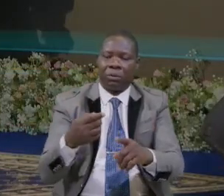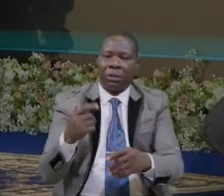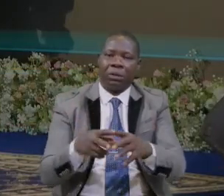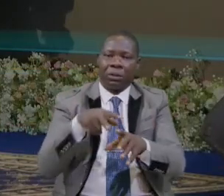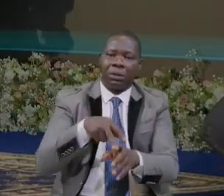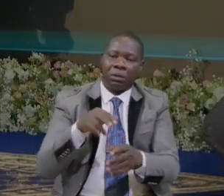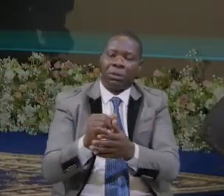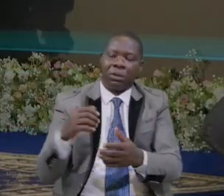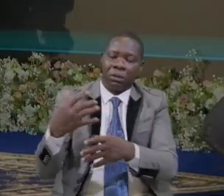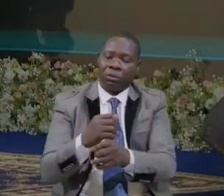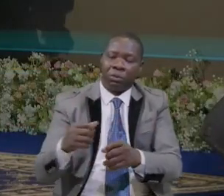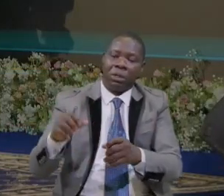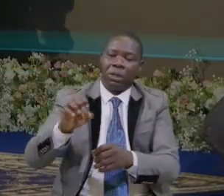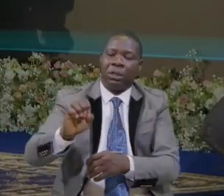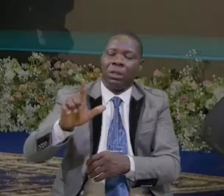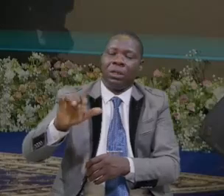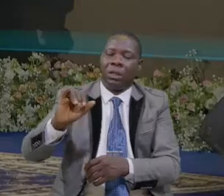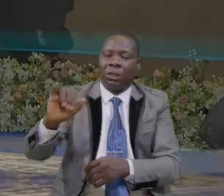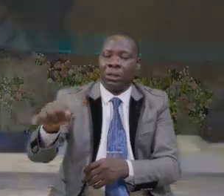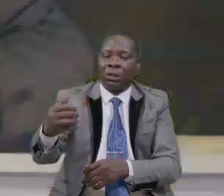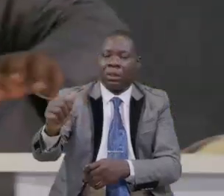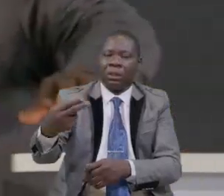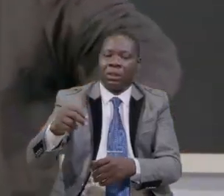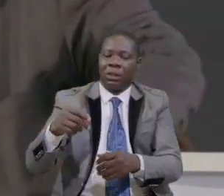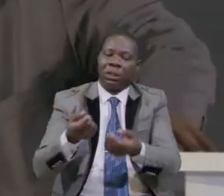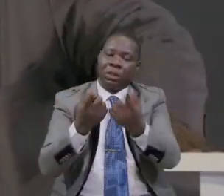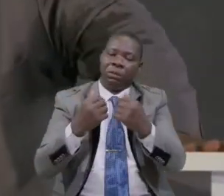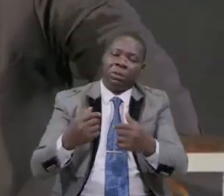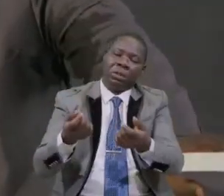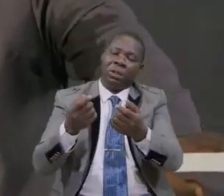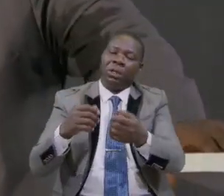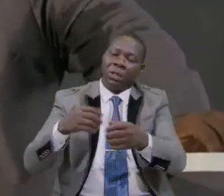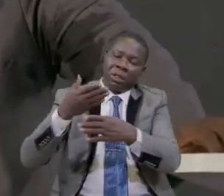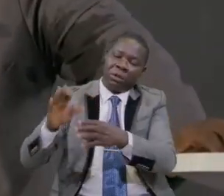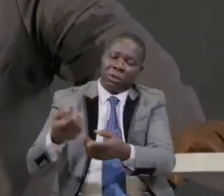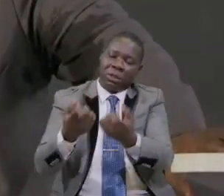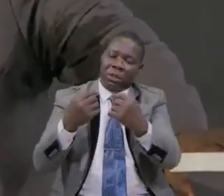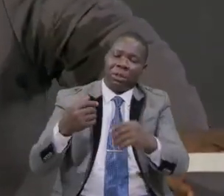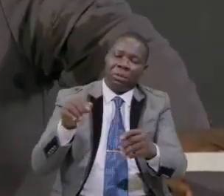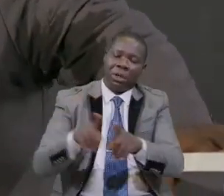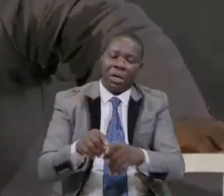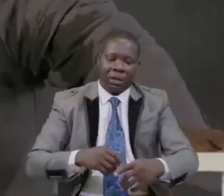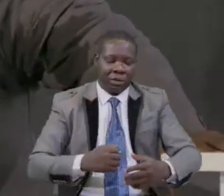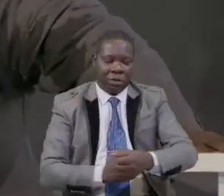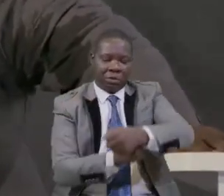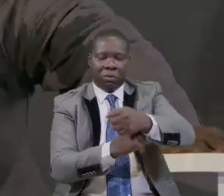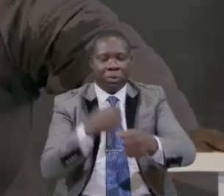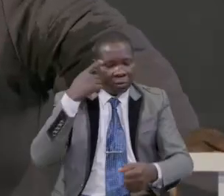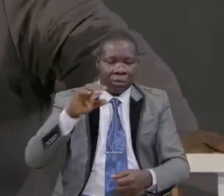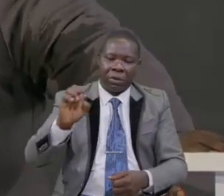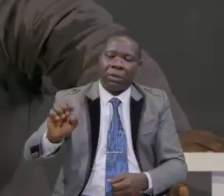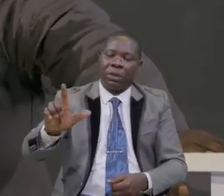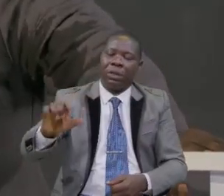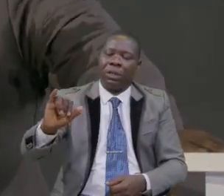away came on standby for Elisha. Amen. The chariots that took his